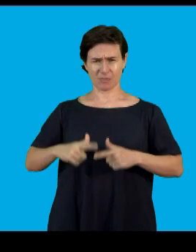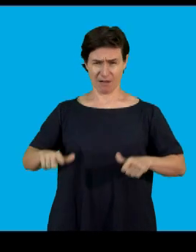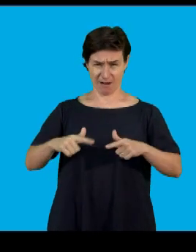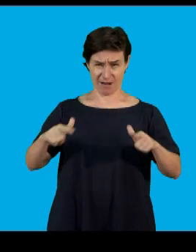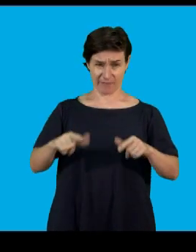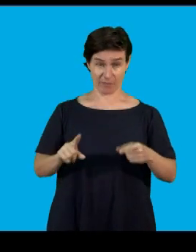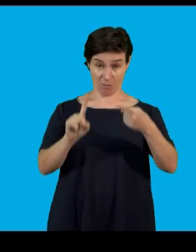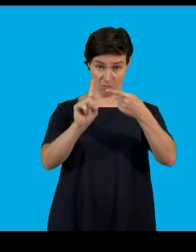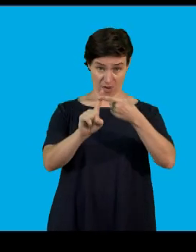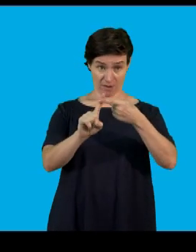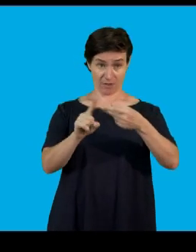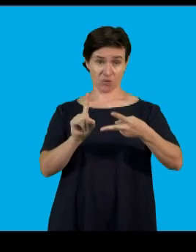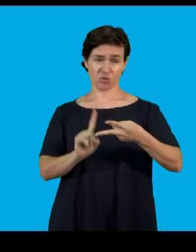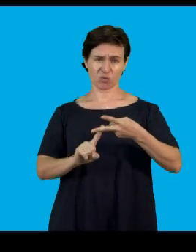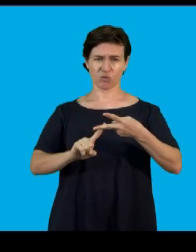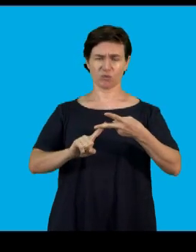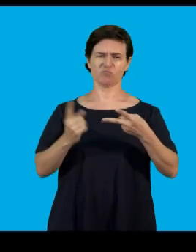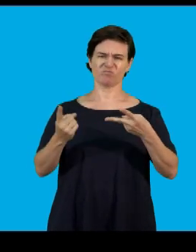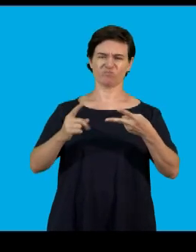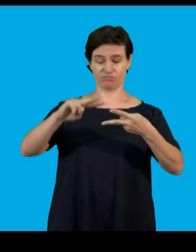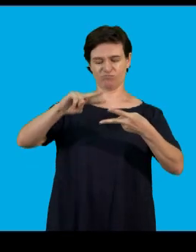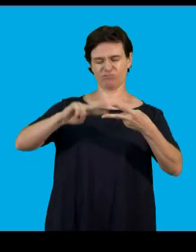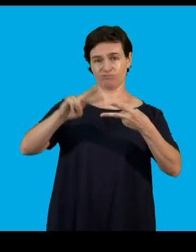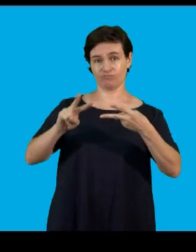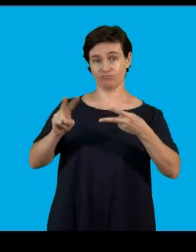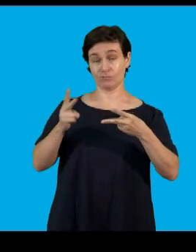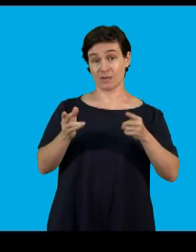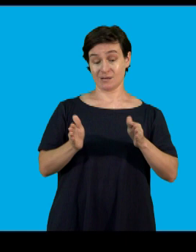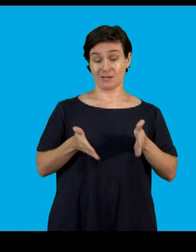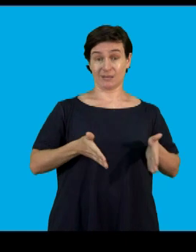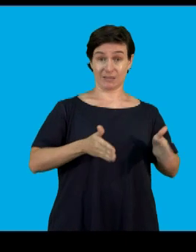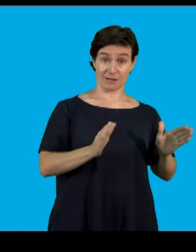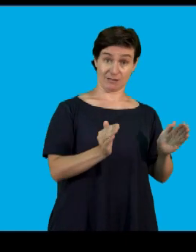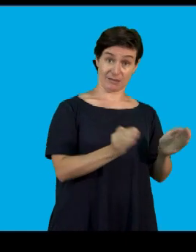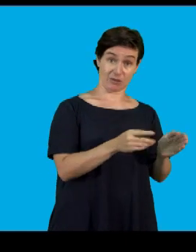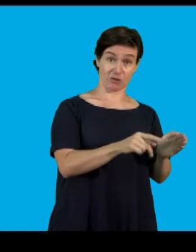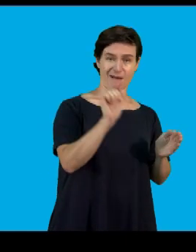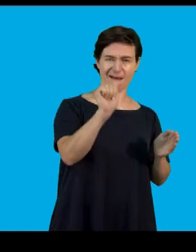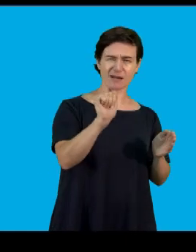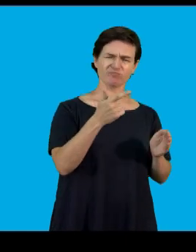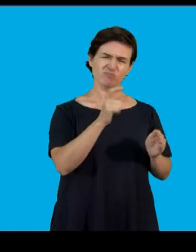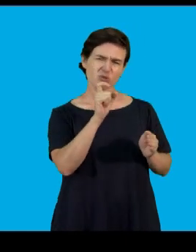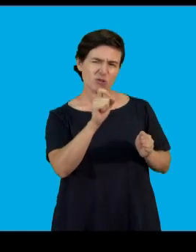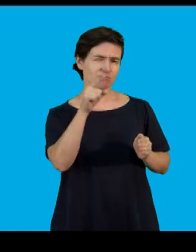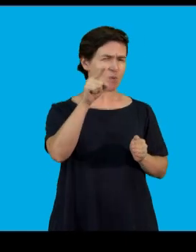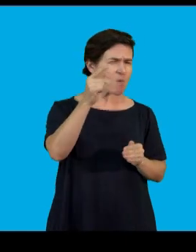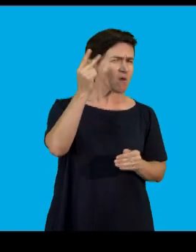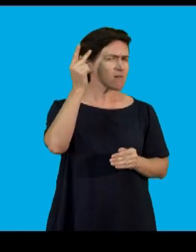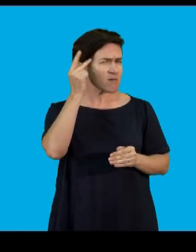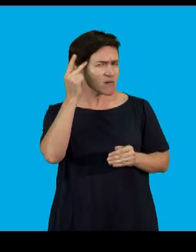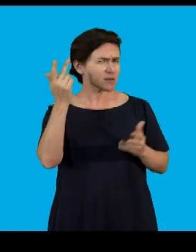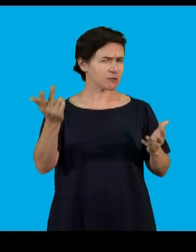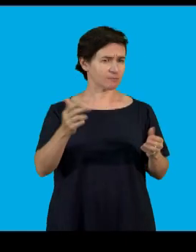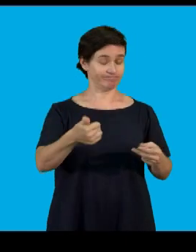and level 2, which is normally found in your section A, the objective questions. Level 1, we assessing the knowledge or